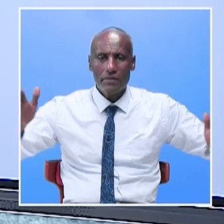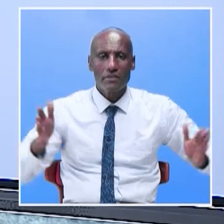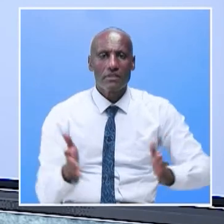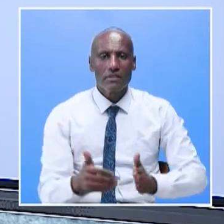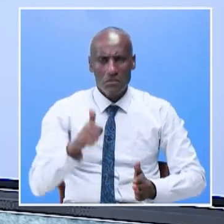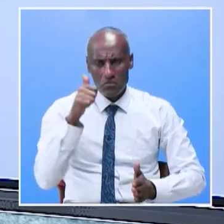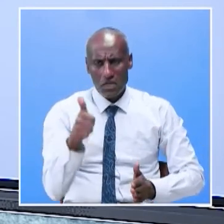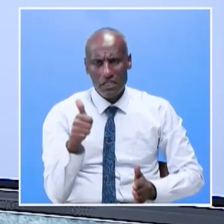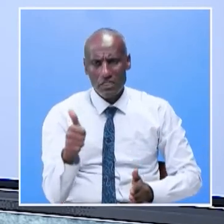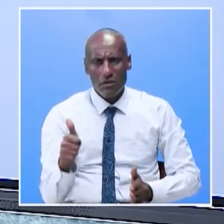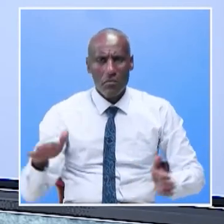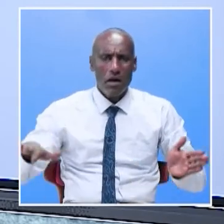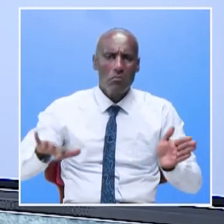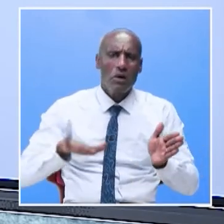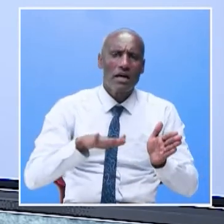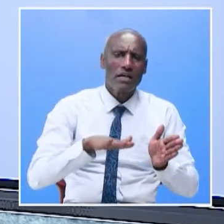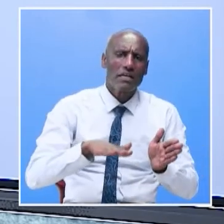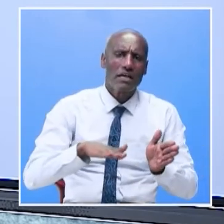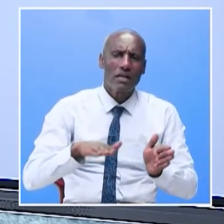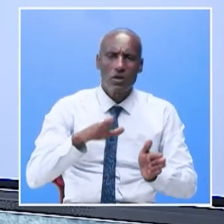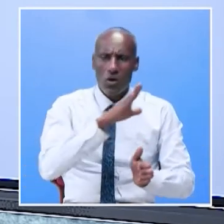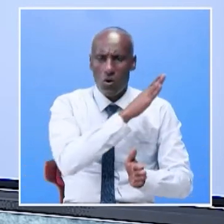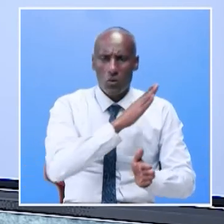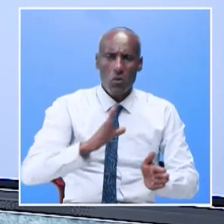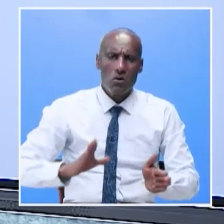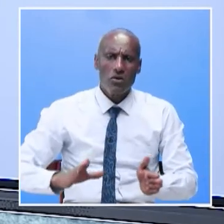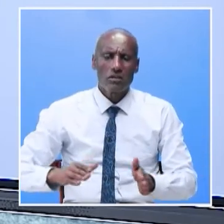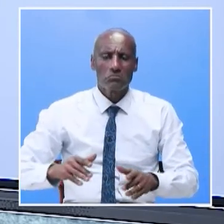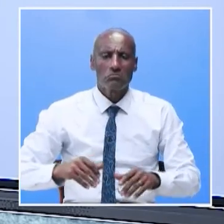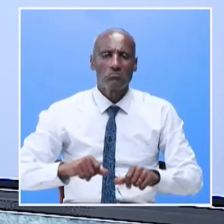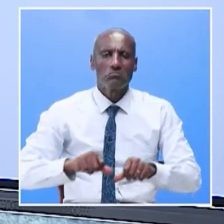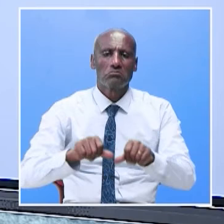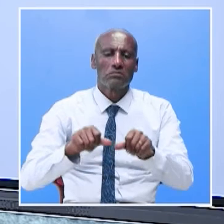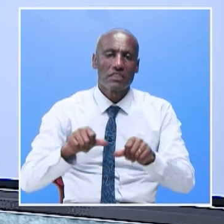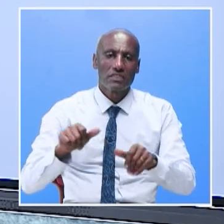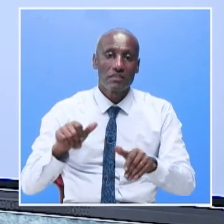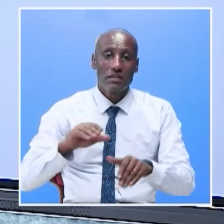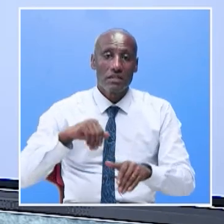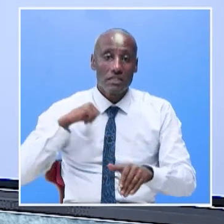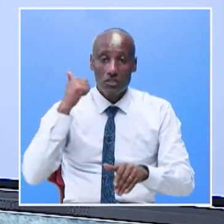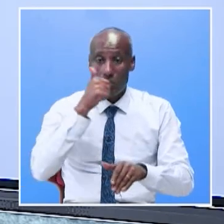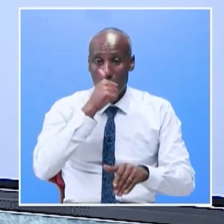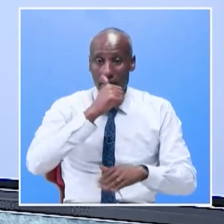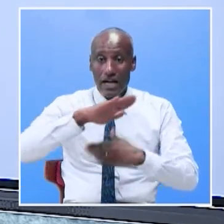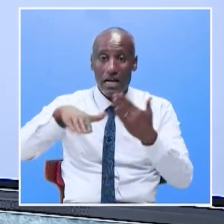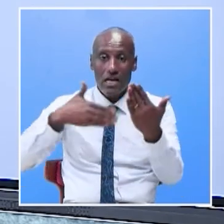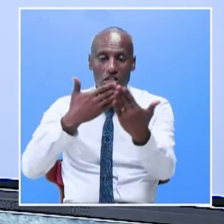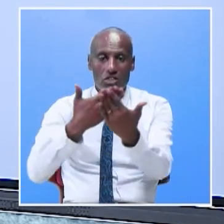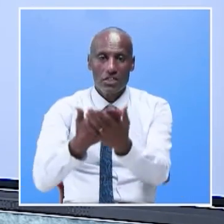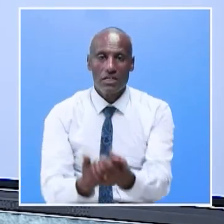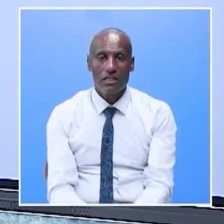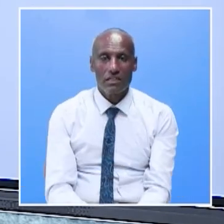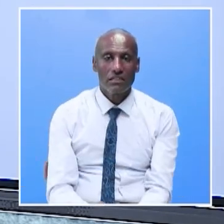Addis Ababa, Bahar Dar, Gondar. We don't know. Generally, we mention what? Ethiopia. And as big city, we can mention